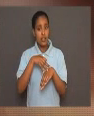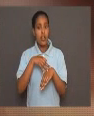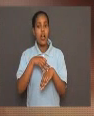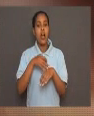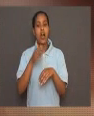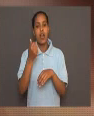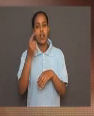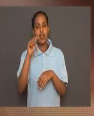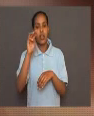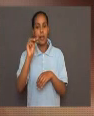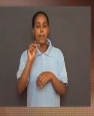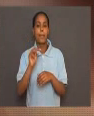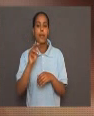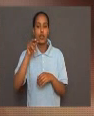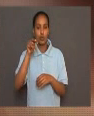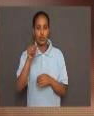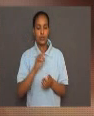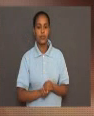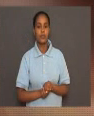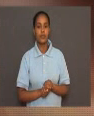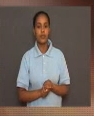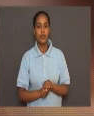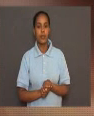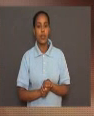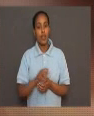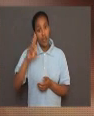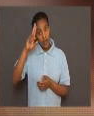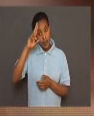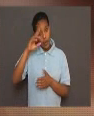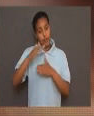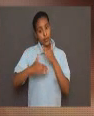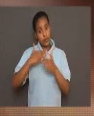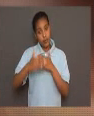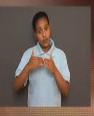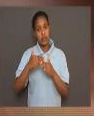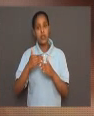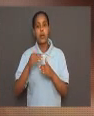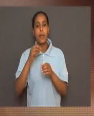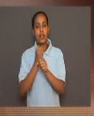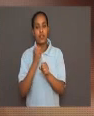atmospheric nitrogen. Haber's process for manufacturing